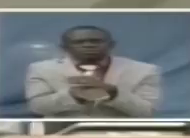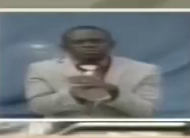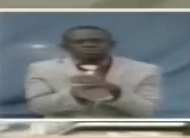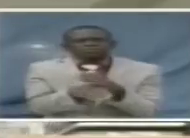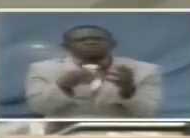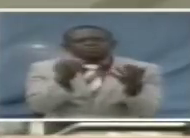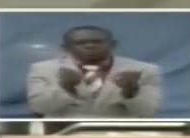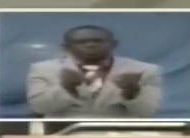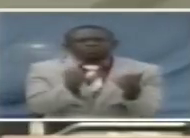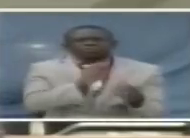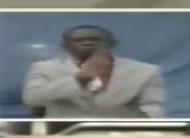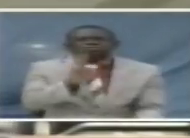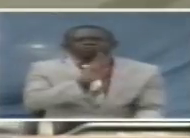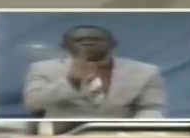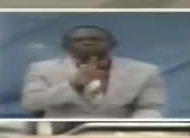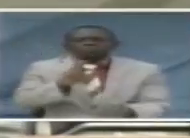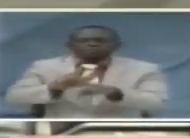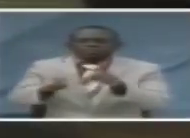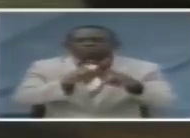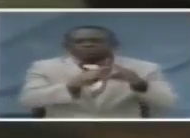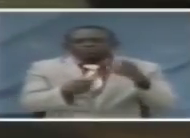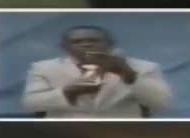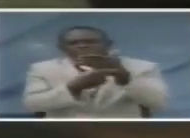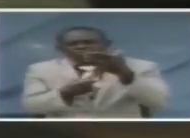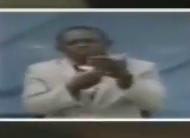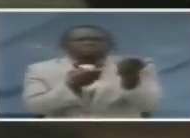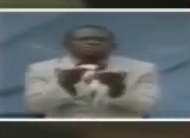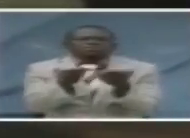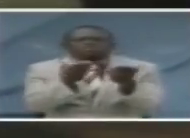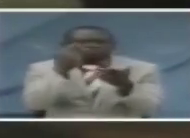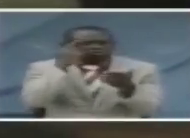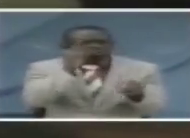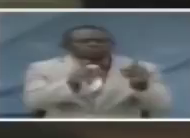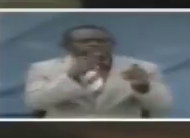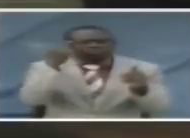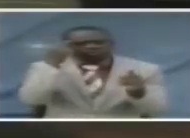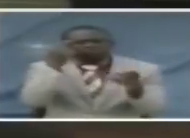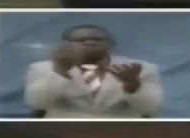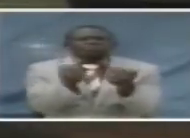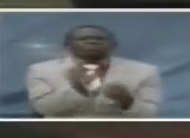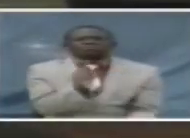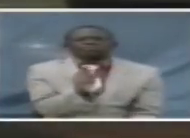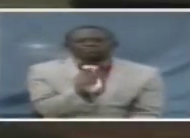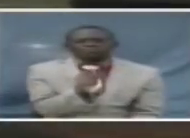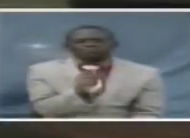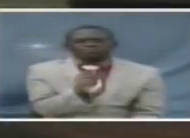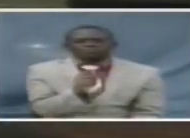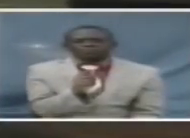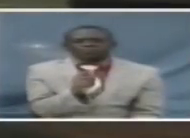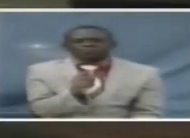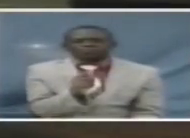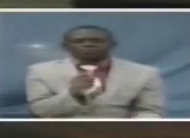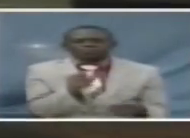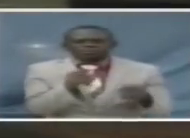access, usage of a broad range of quality and affordable financial services. This